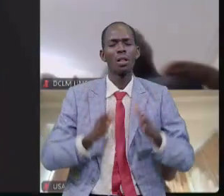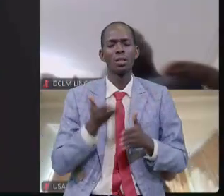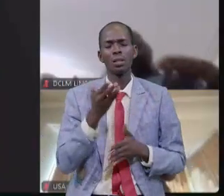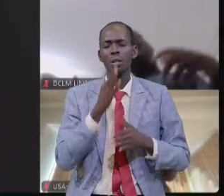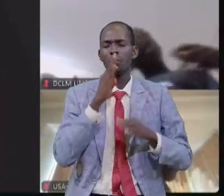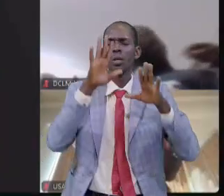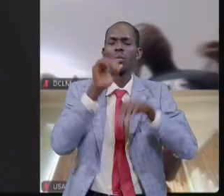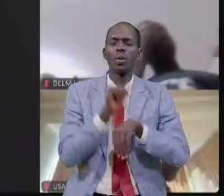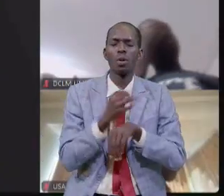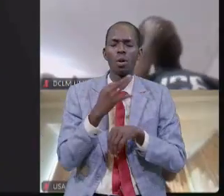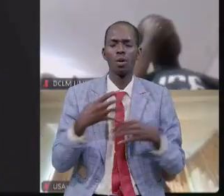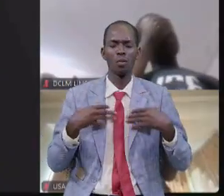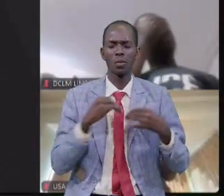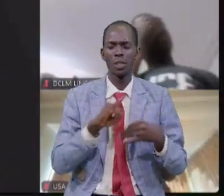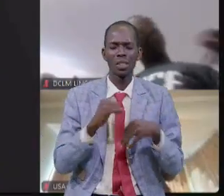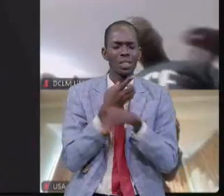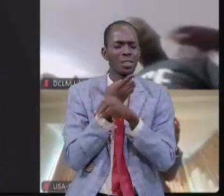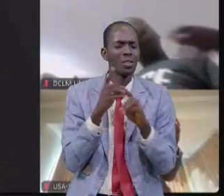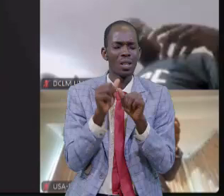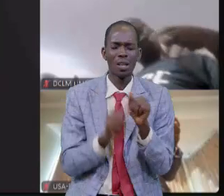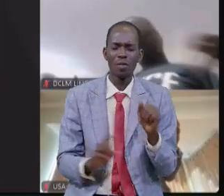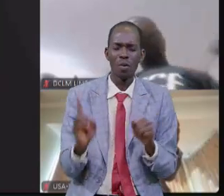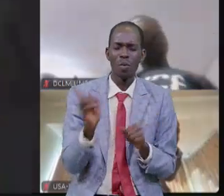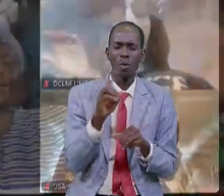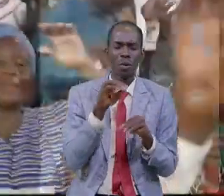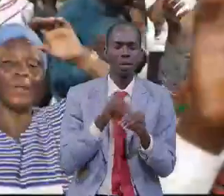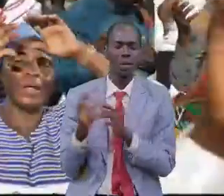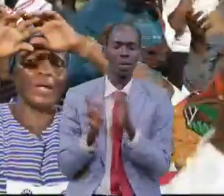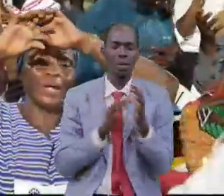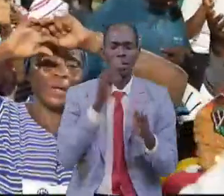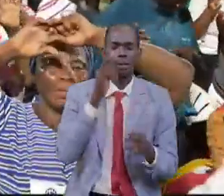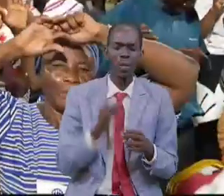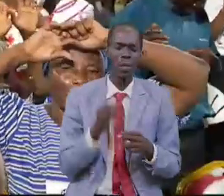deliverance everywhere in Jesus' name.